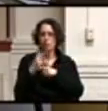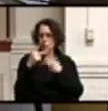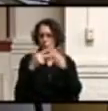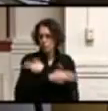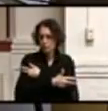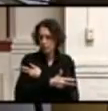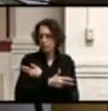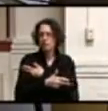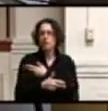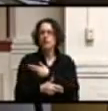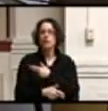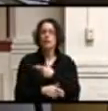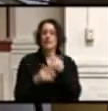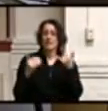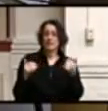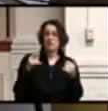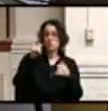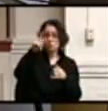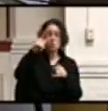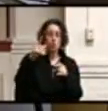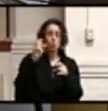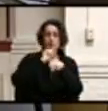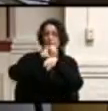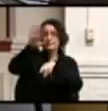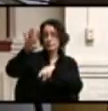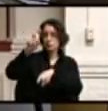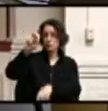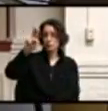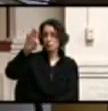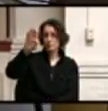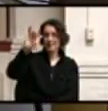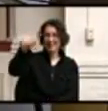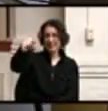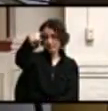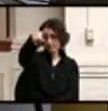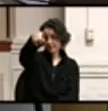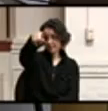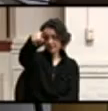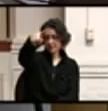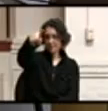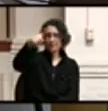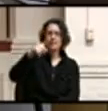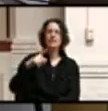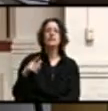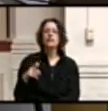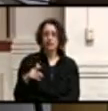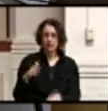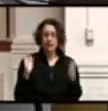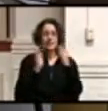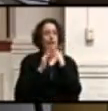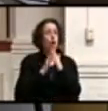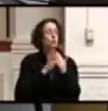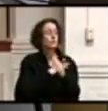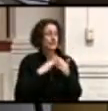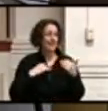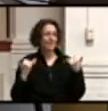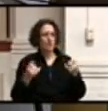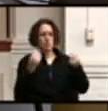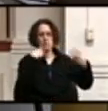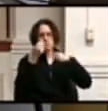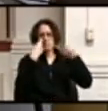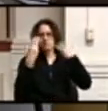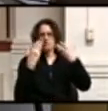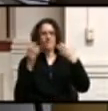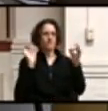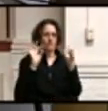The site plan that we're showing here is what we submitted. Right. Right now, we're responding to the first round of comments from town staff, mm-hmm.